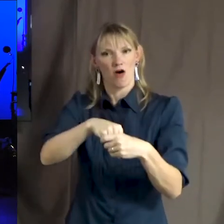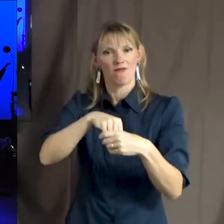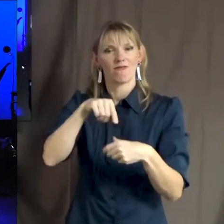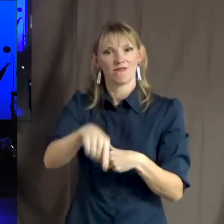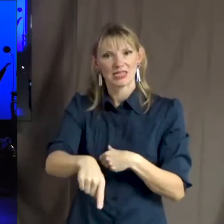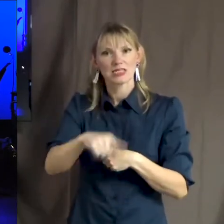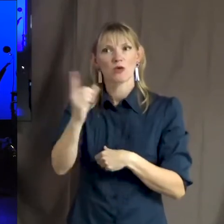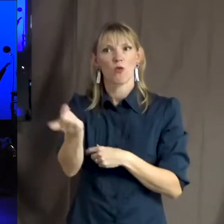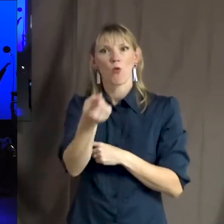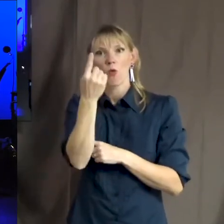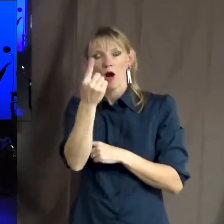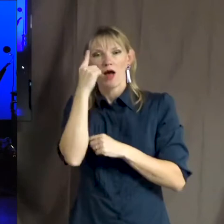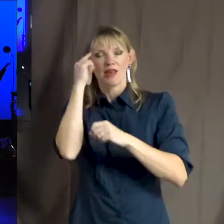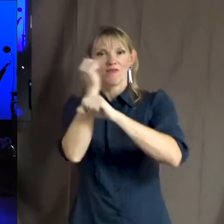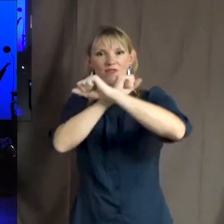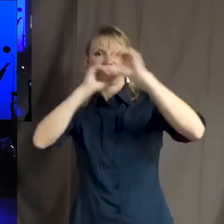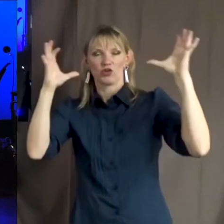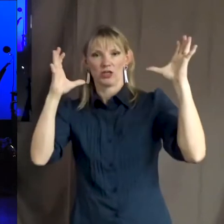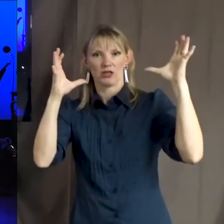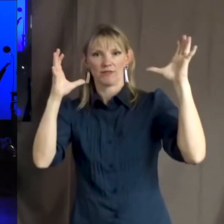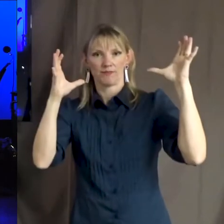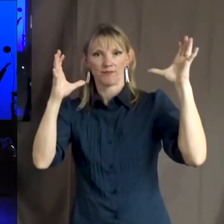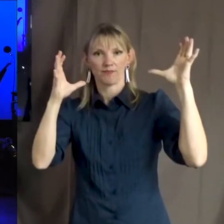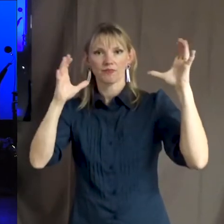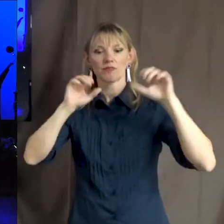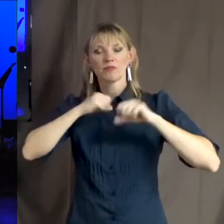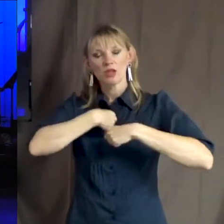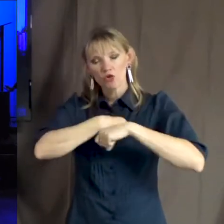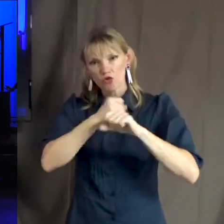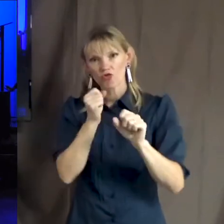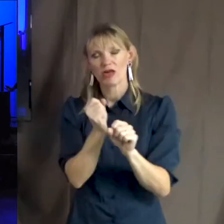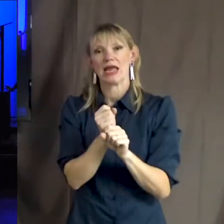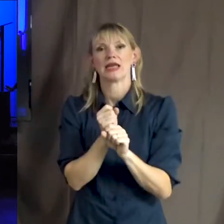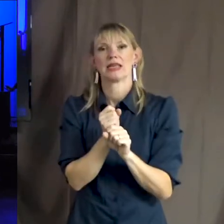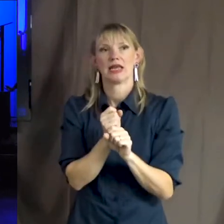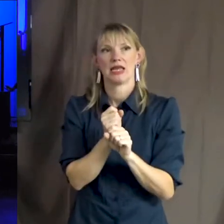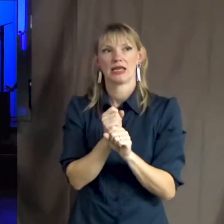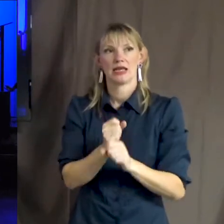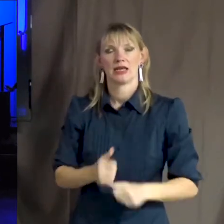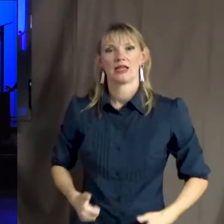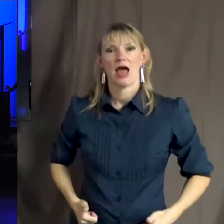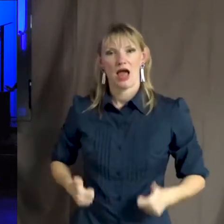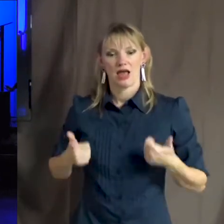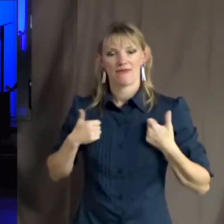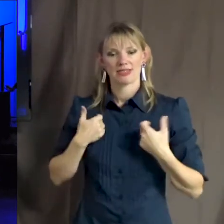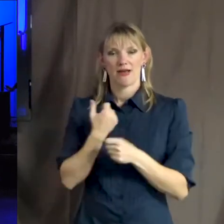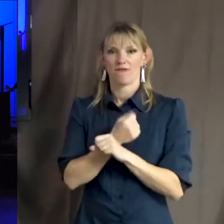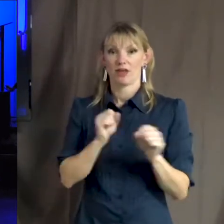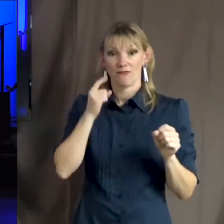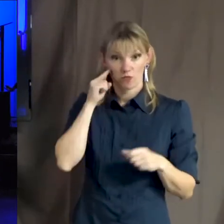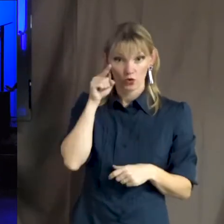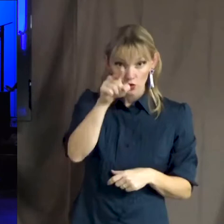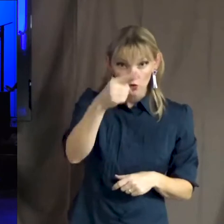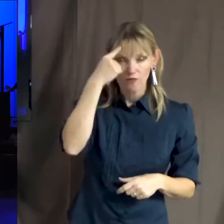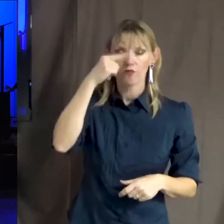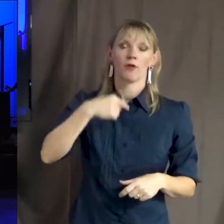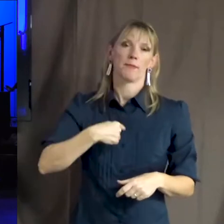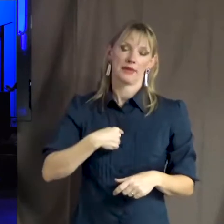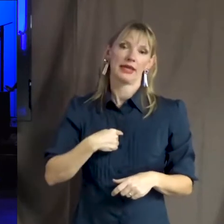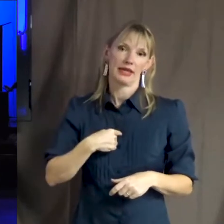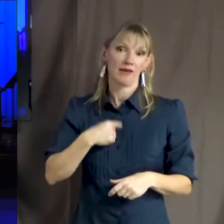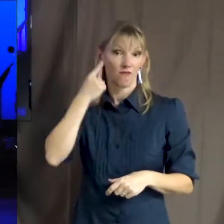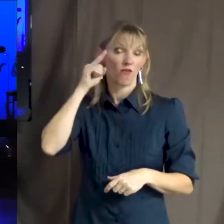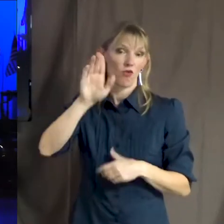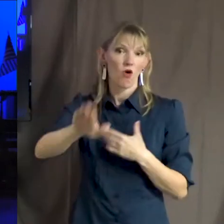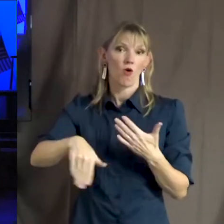one vision that we share together of creating lives of freedom for you and for me and for